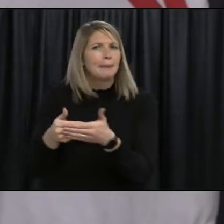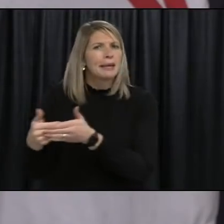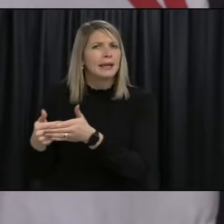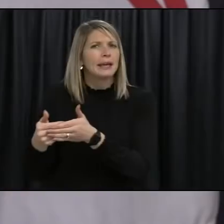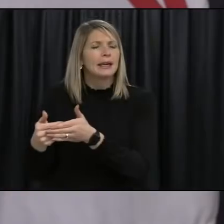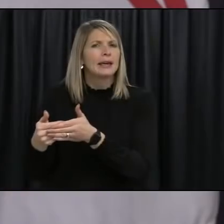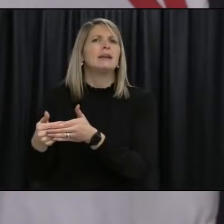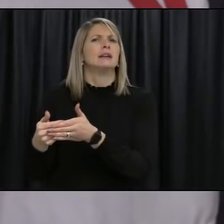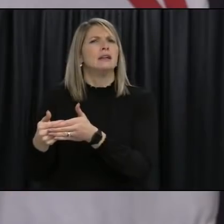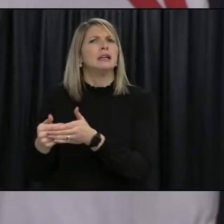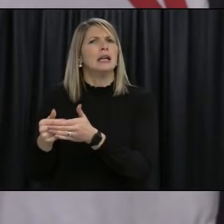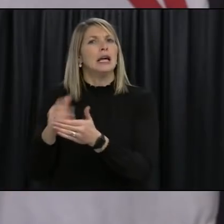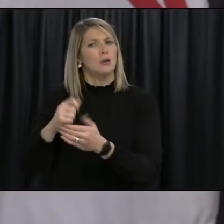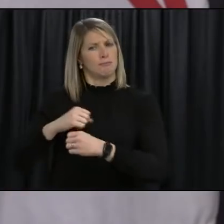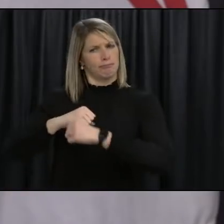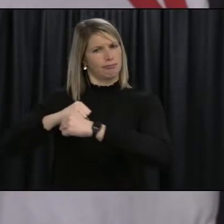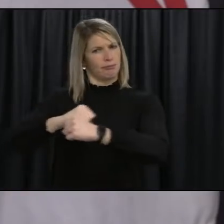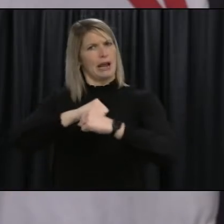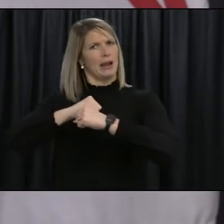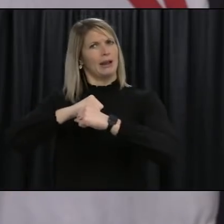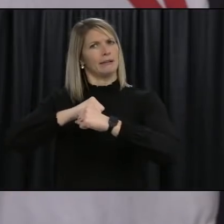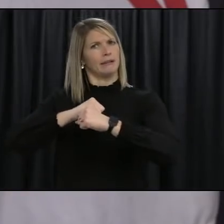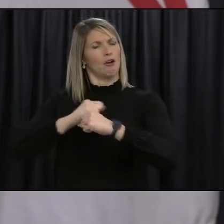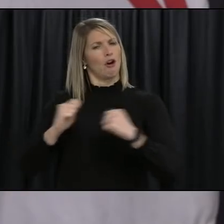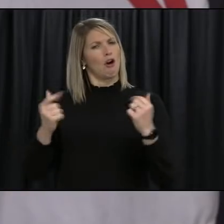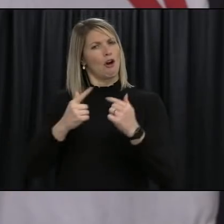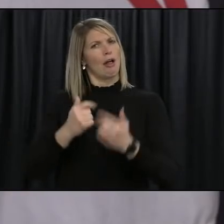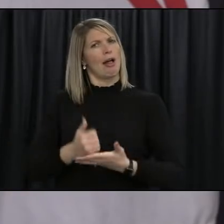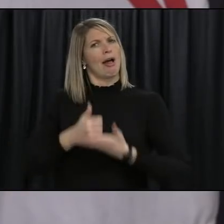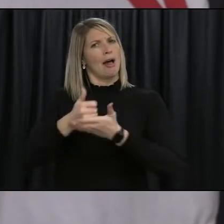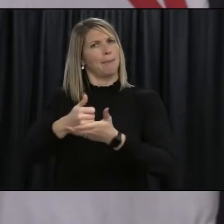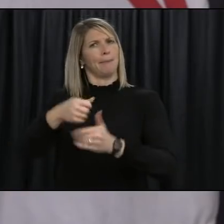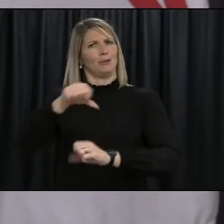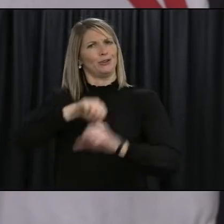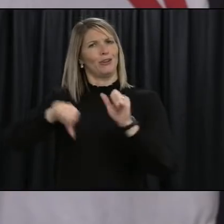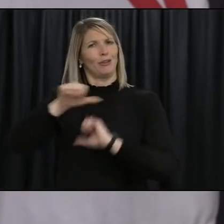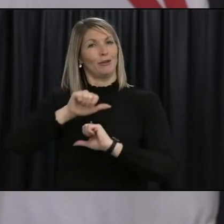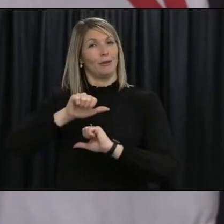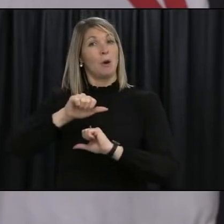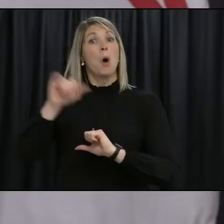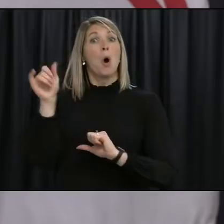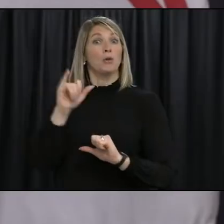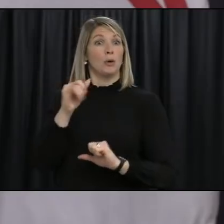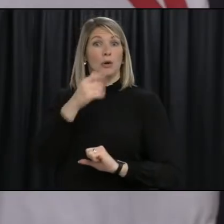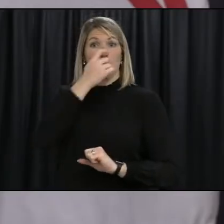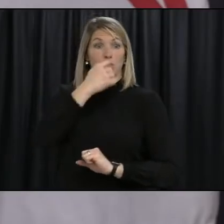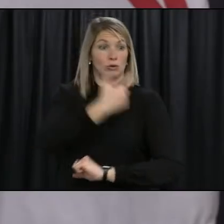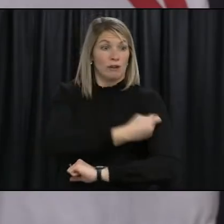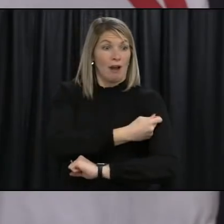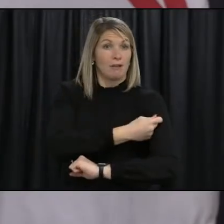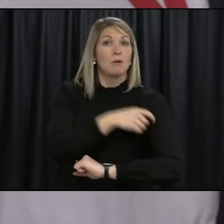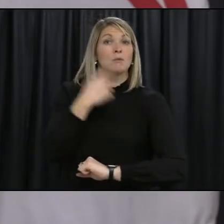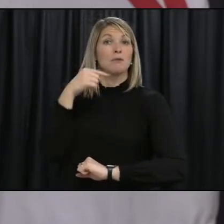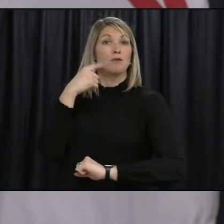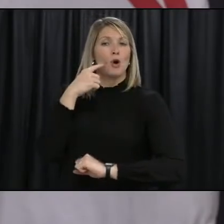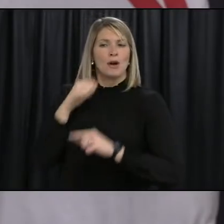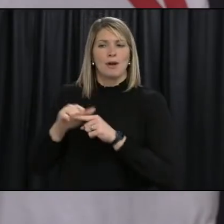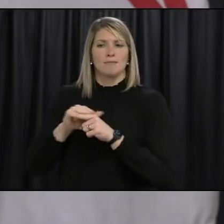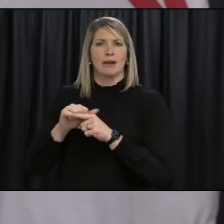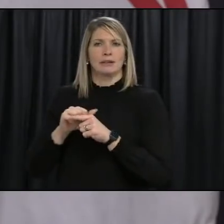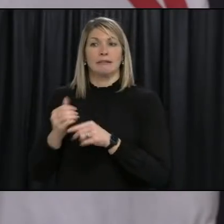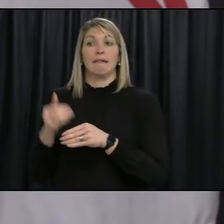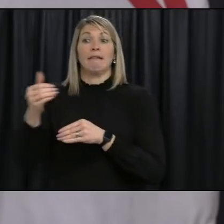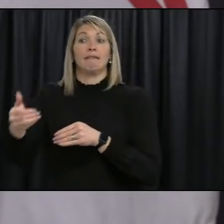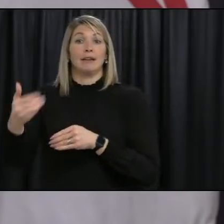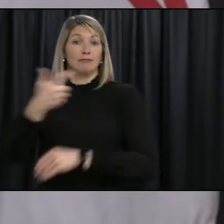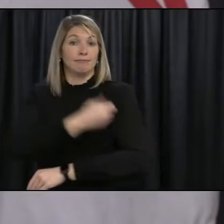great practice for the COVID-19 vaccine that we all anxiously await. Take care of yourselves and each other, and together we will